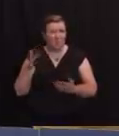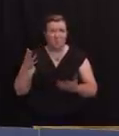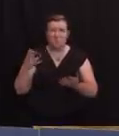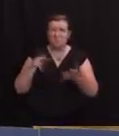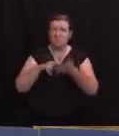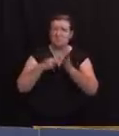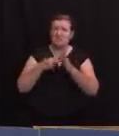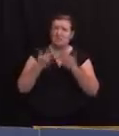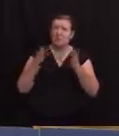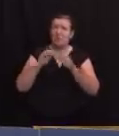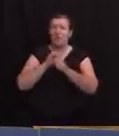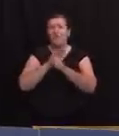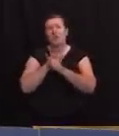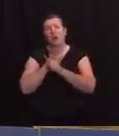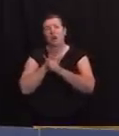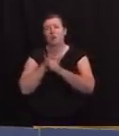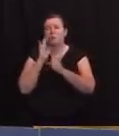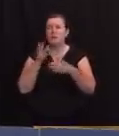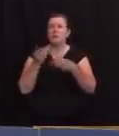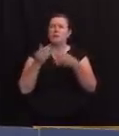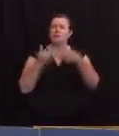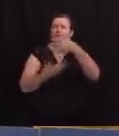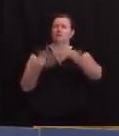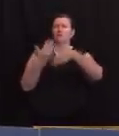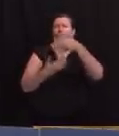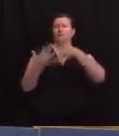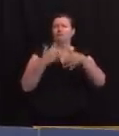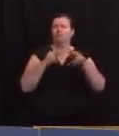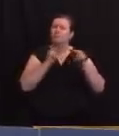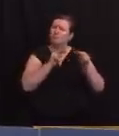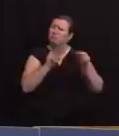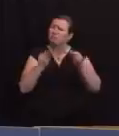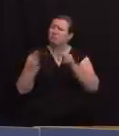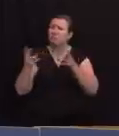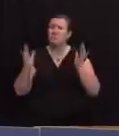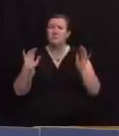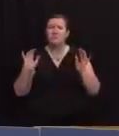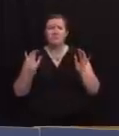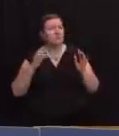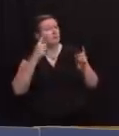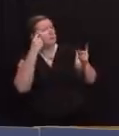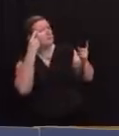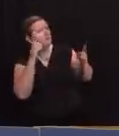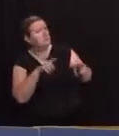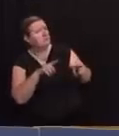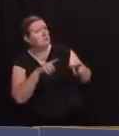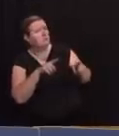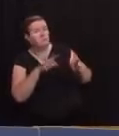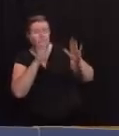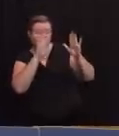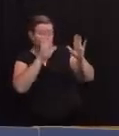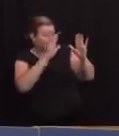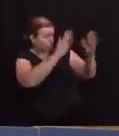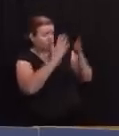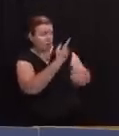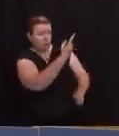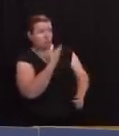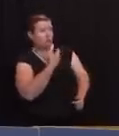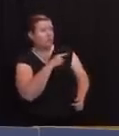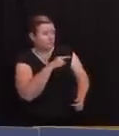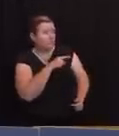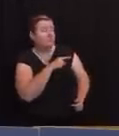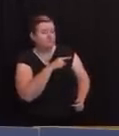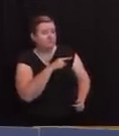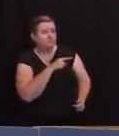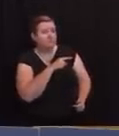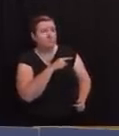in our midst at a low level and we have to keep an eye on it? No, I agree, and I think that's an excellent question, and exactly where